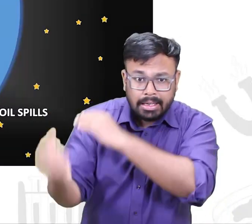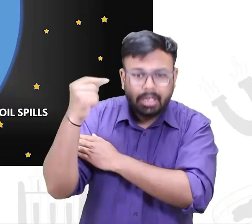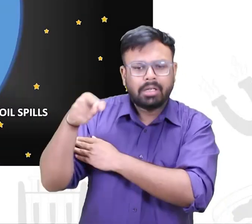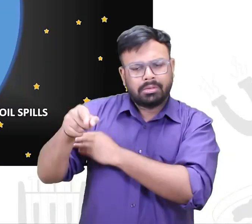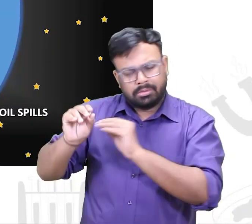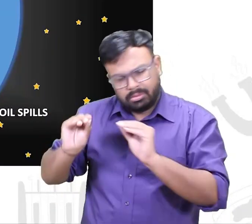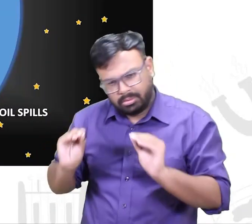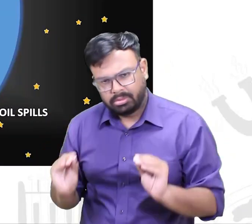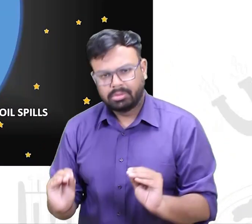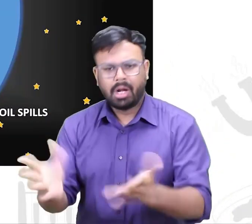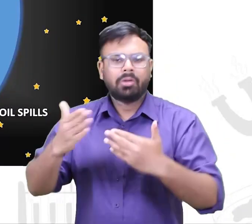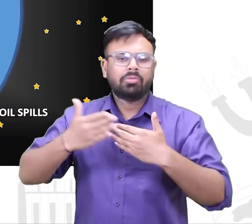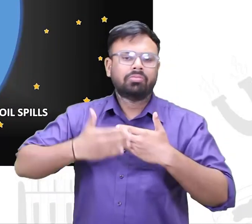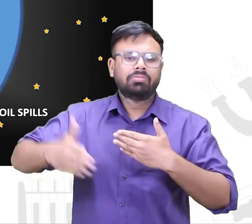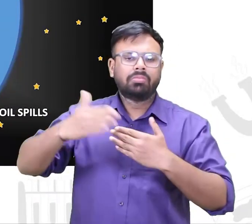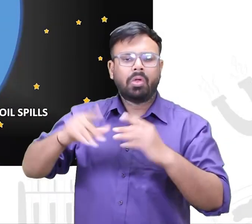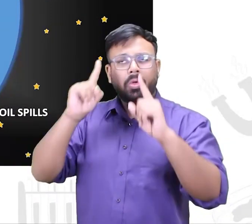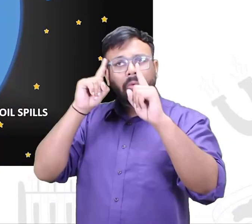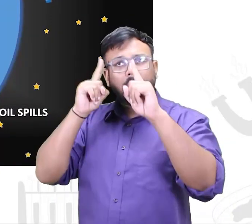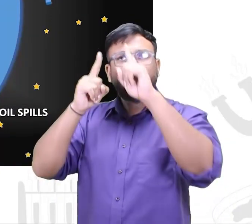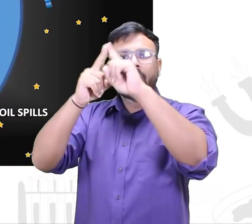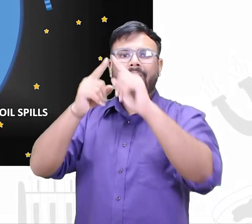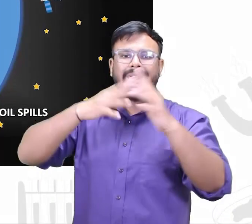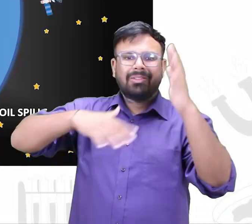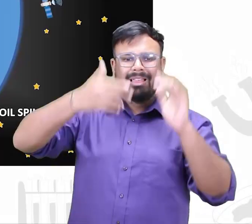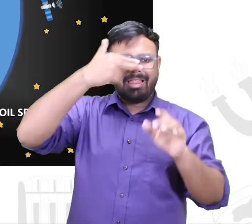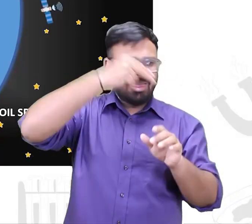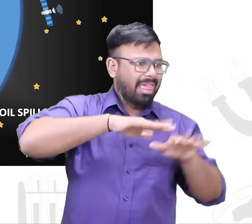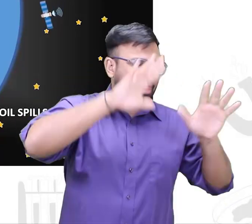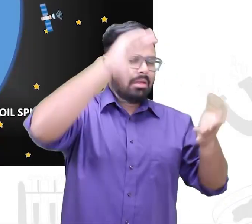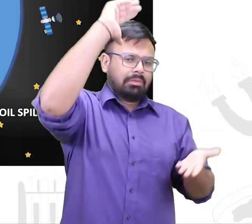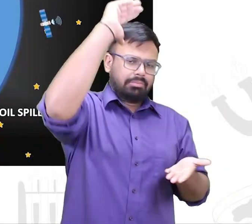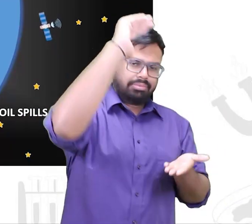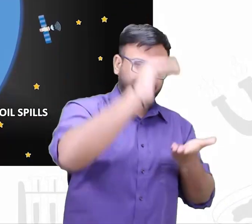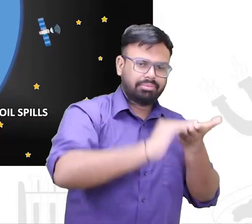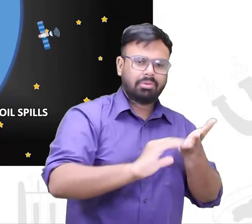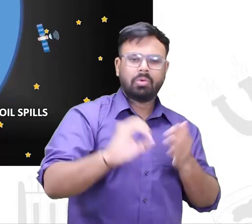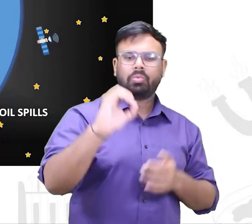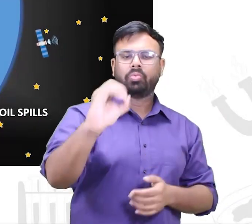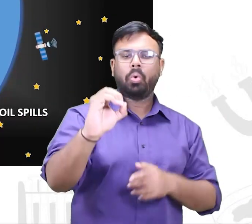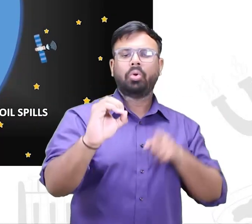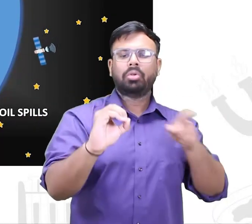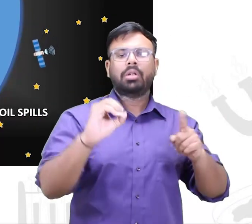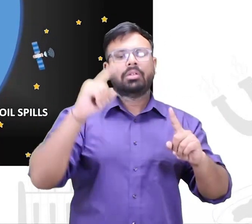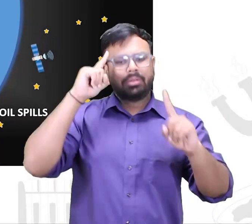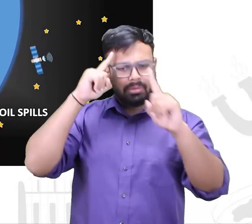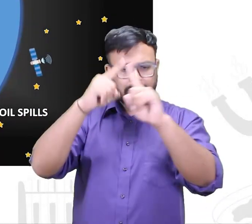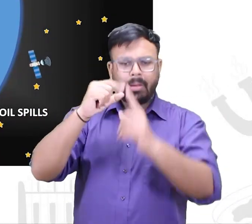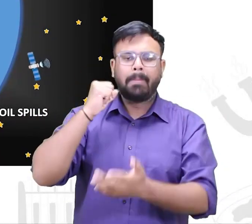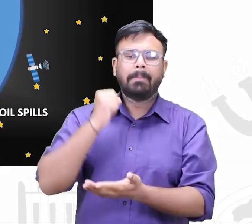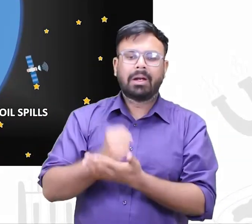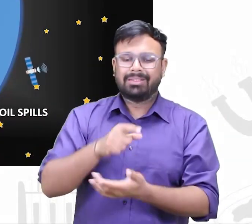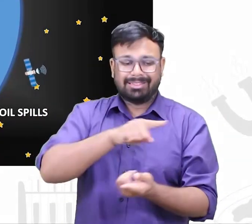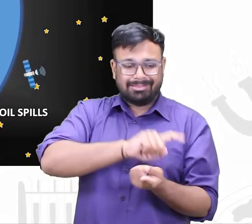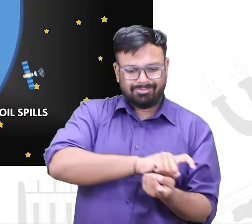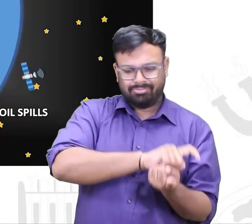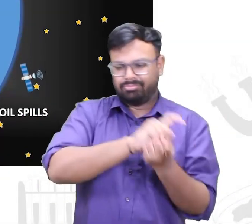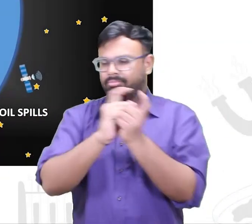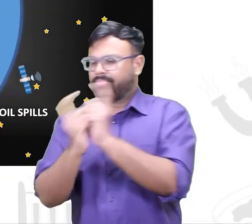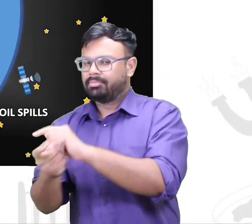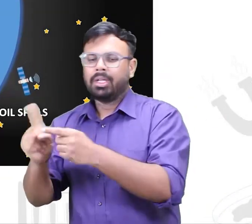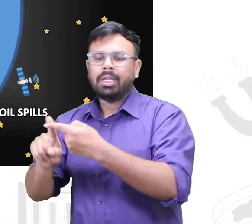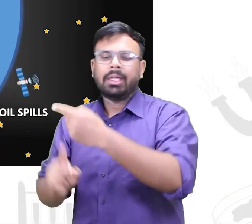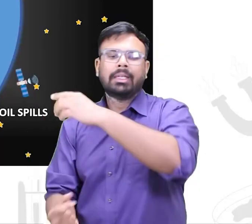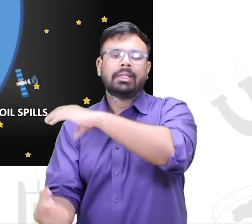energy sources since the world is looking forward to a zero carbon economy. It's necessary to replace non